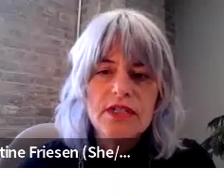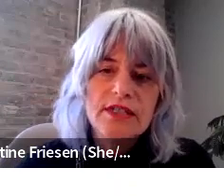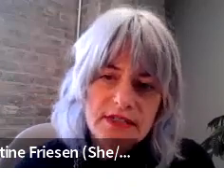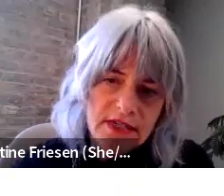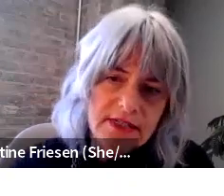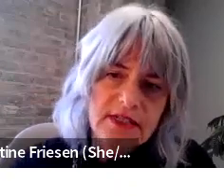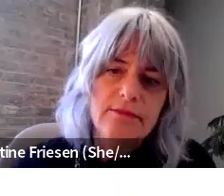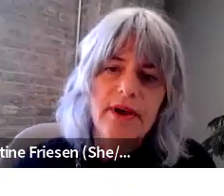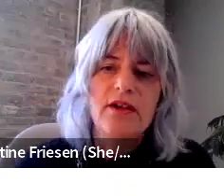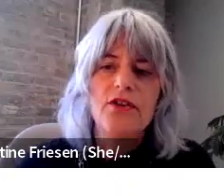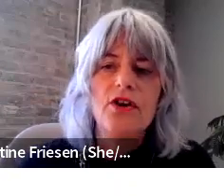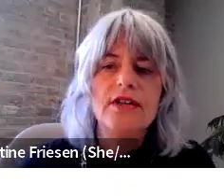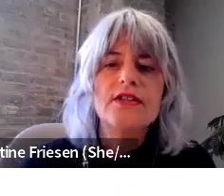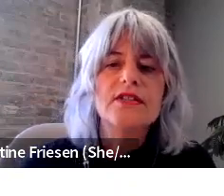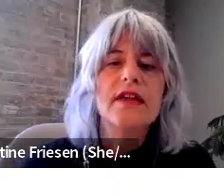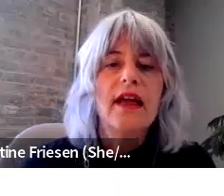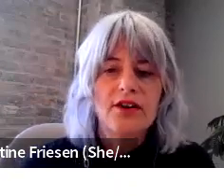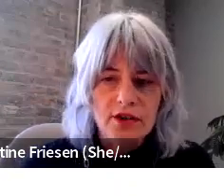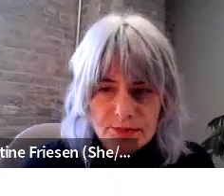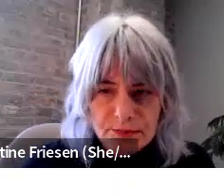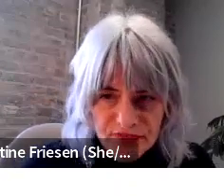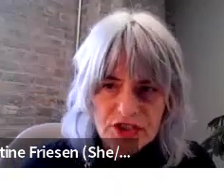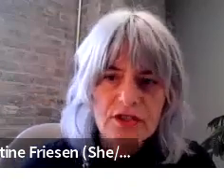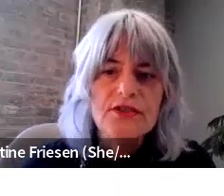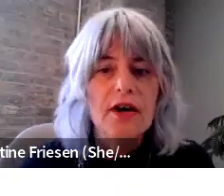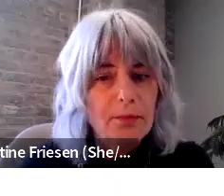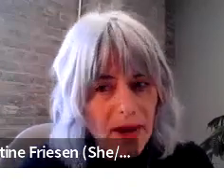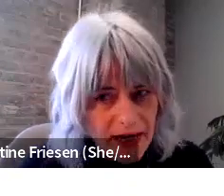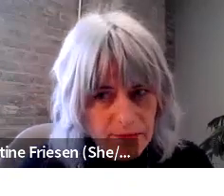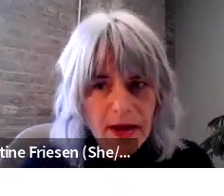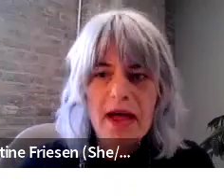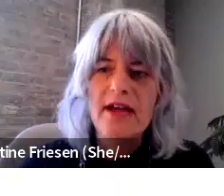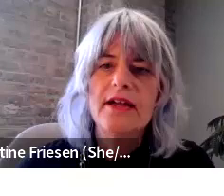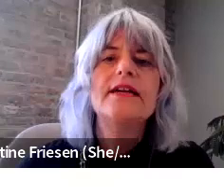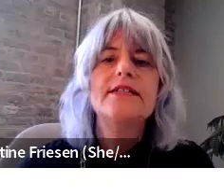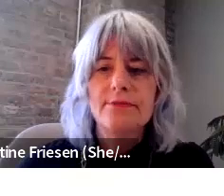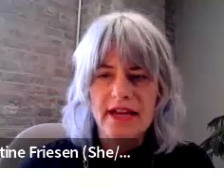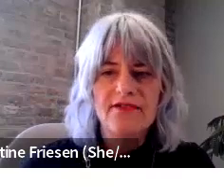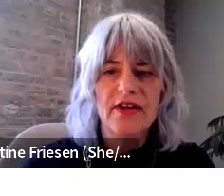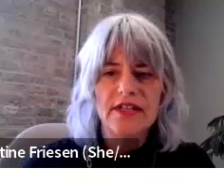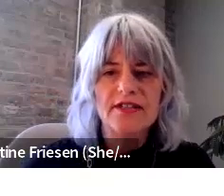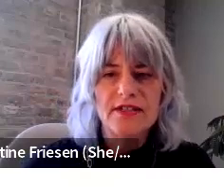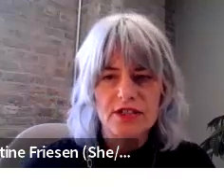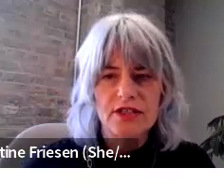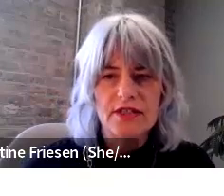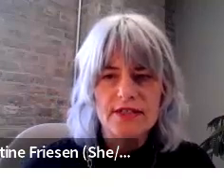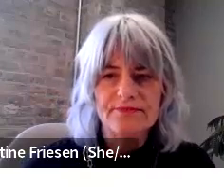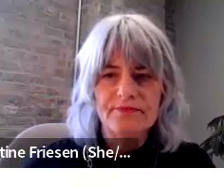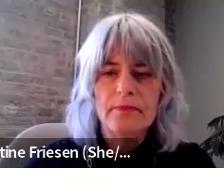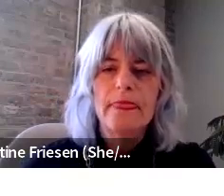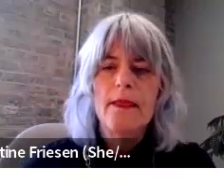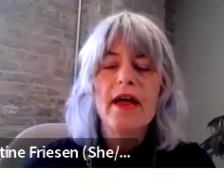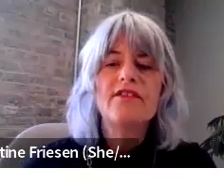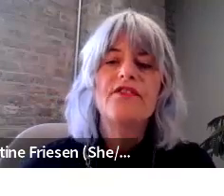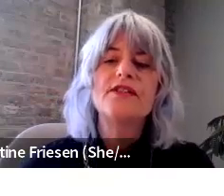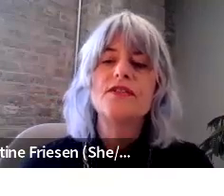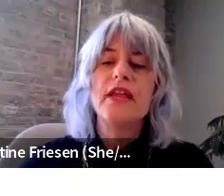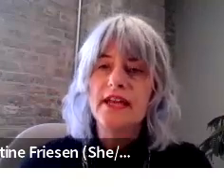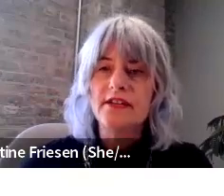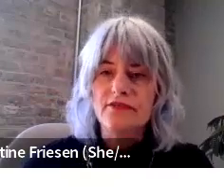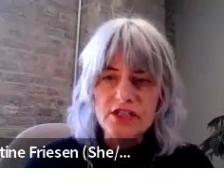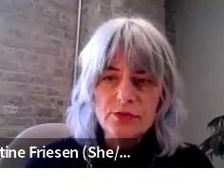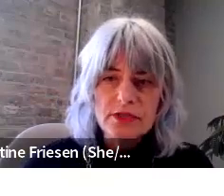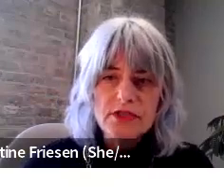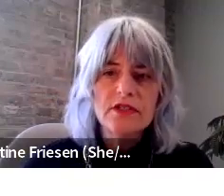reviewed and assessed by other artists and arts professionals that are paid by MAC to make funding decisions. MAC